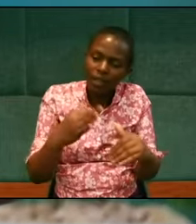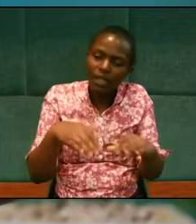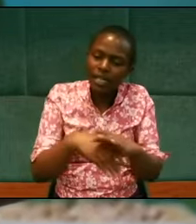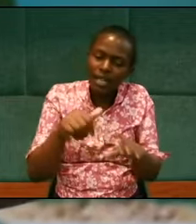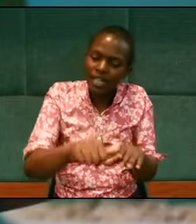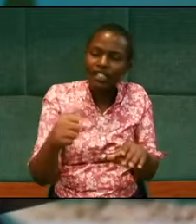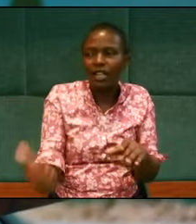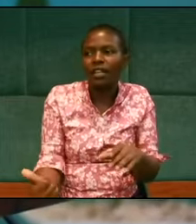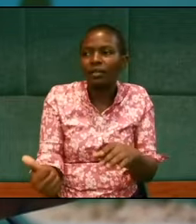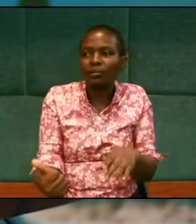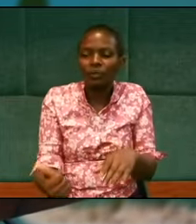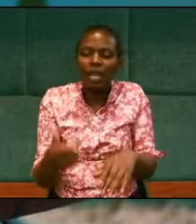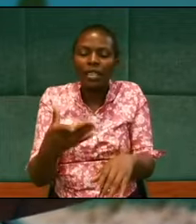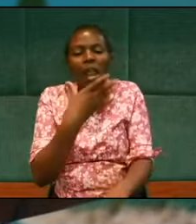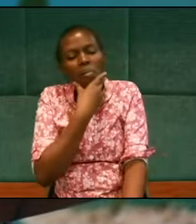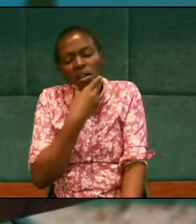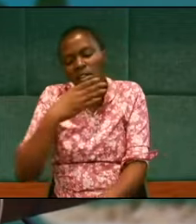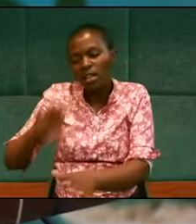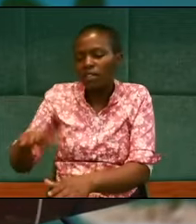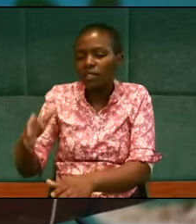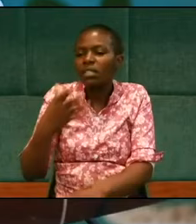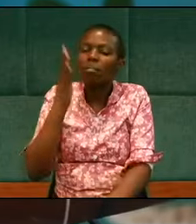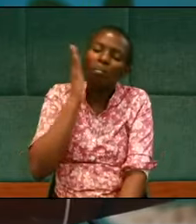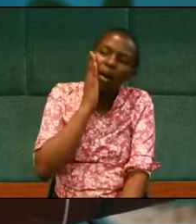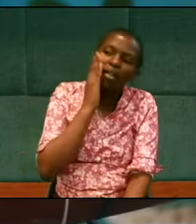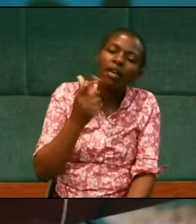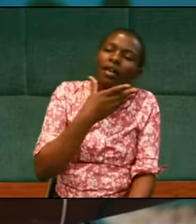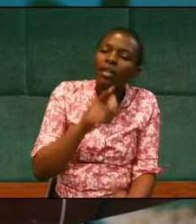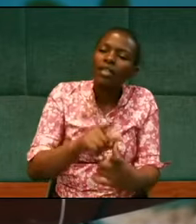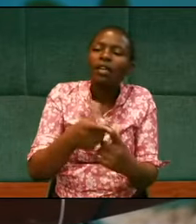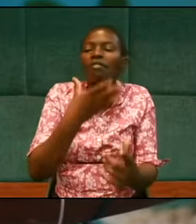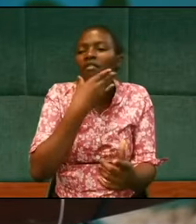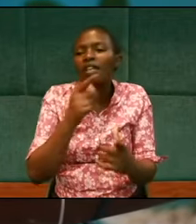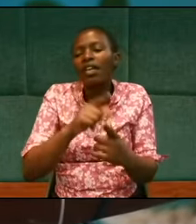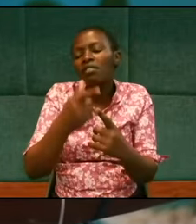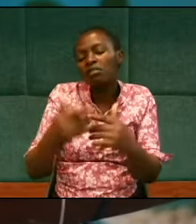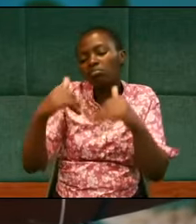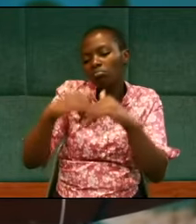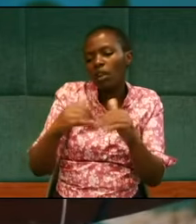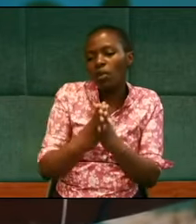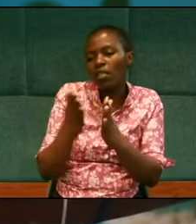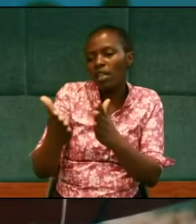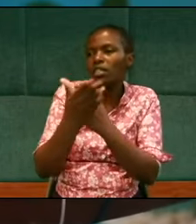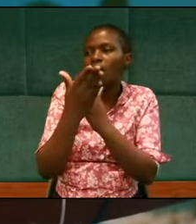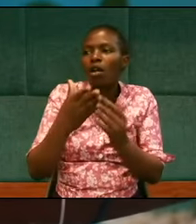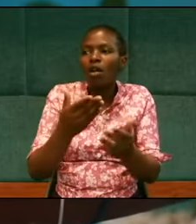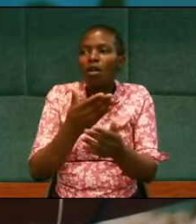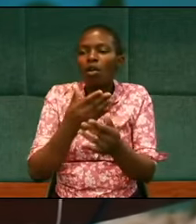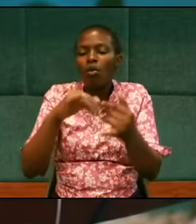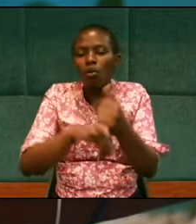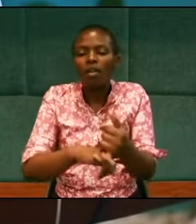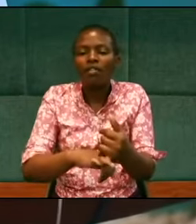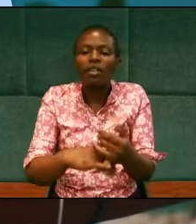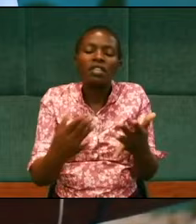Therefore, shall a man leave his mother and father and shall cleave to his wife, and they shall become one flesh. Marriage is